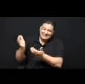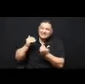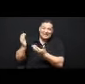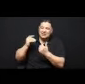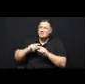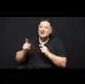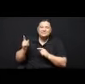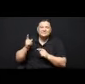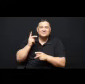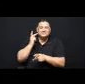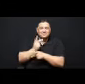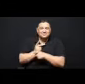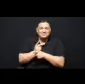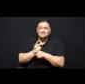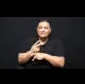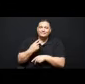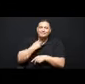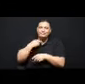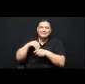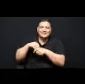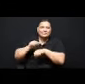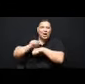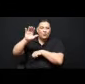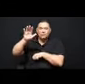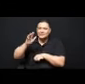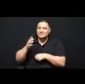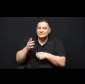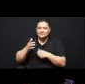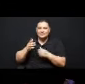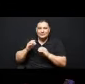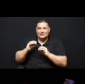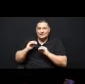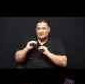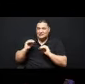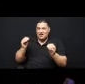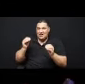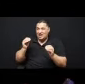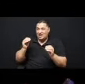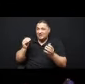mountains that neither of us are coming around anytime soon.